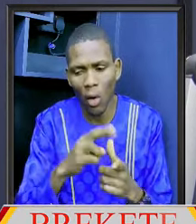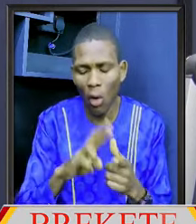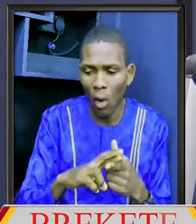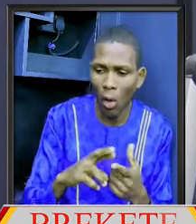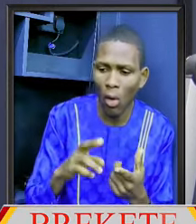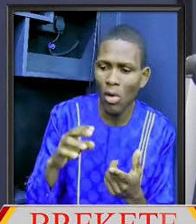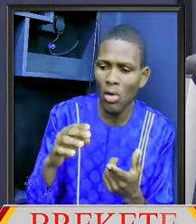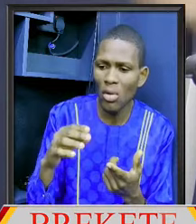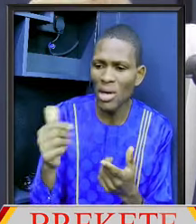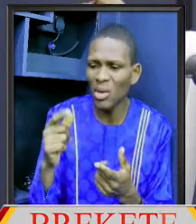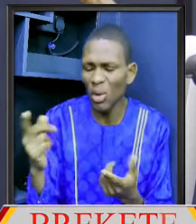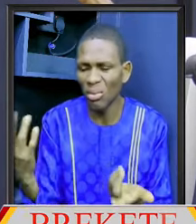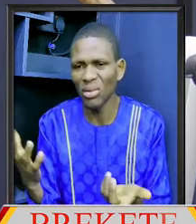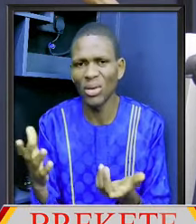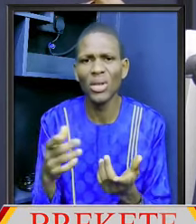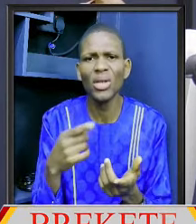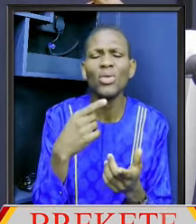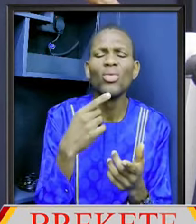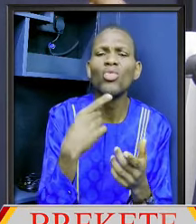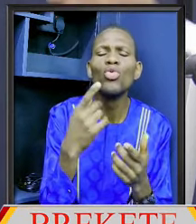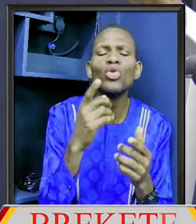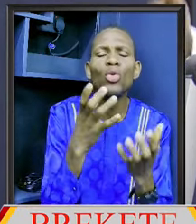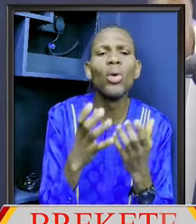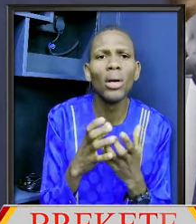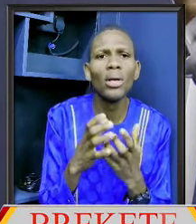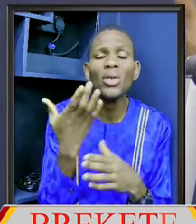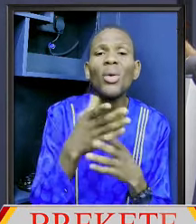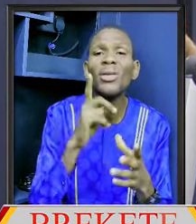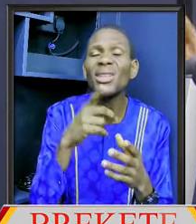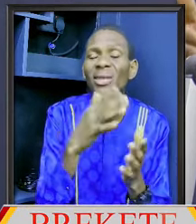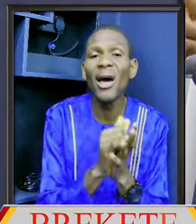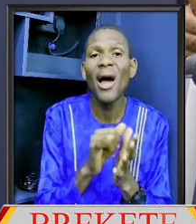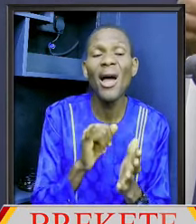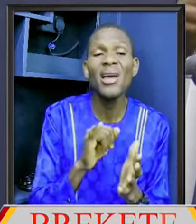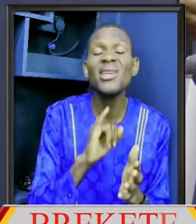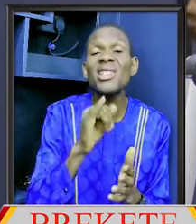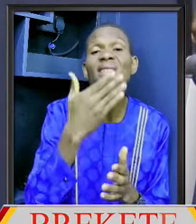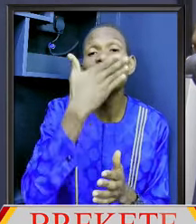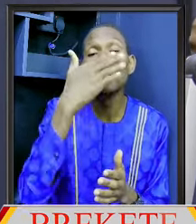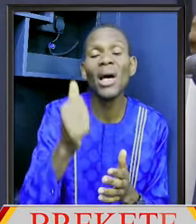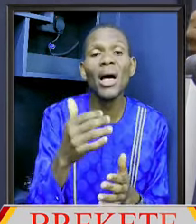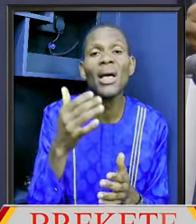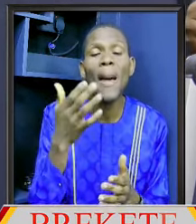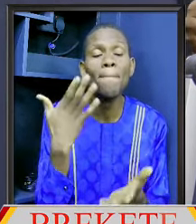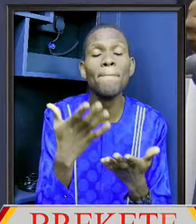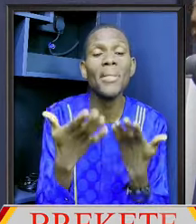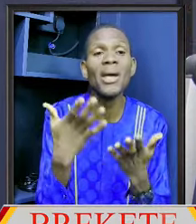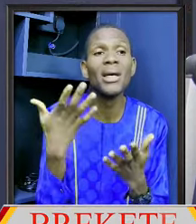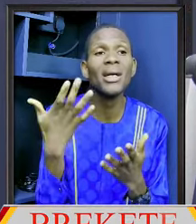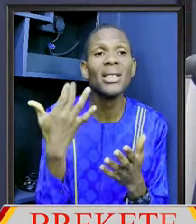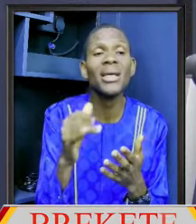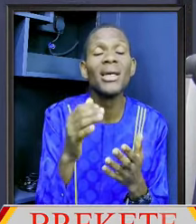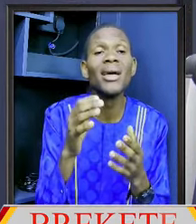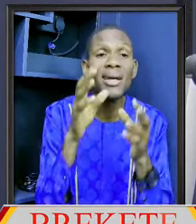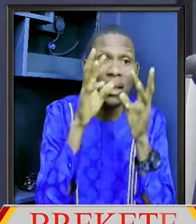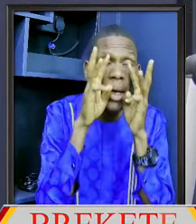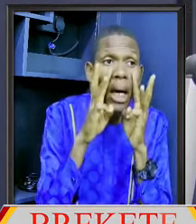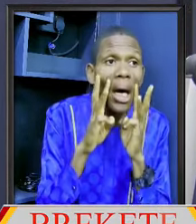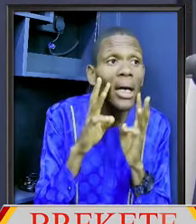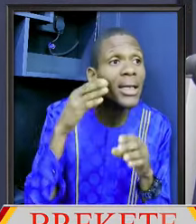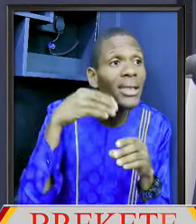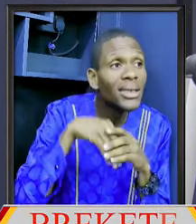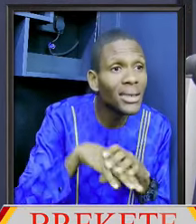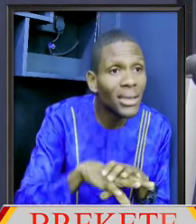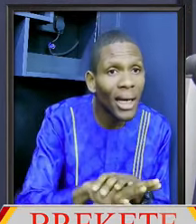Over 90% of them say, nah. See, it better made them cry inside Benz than